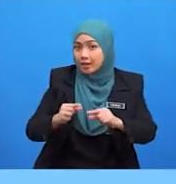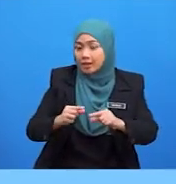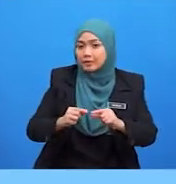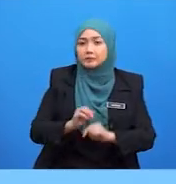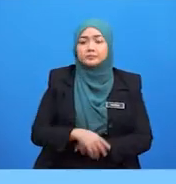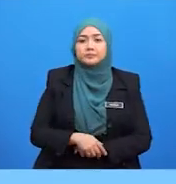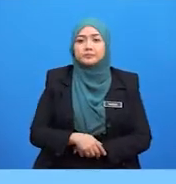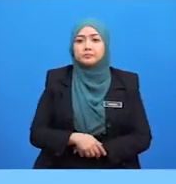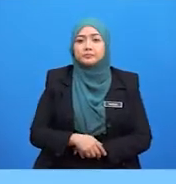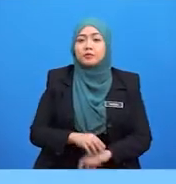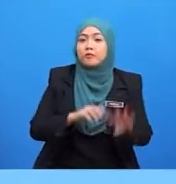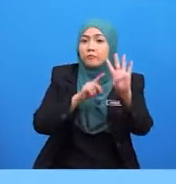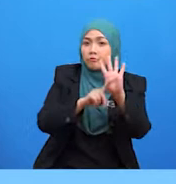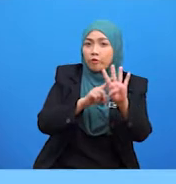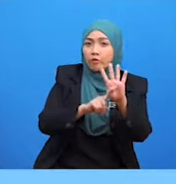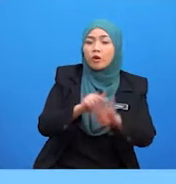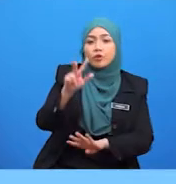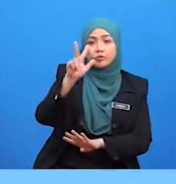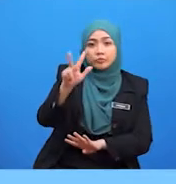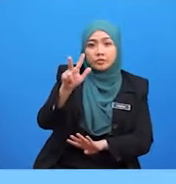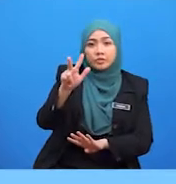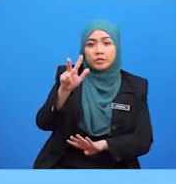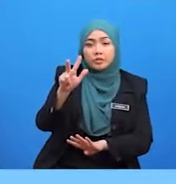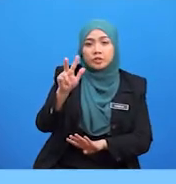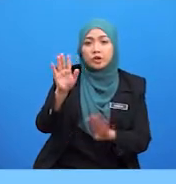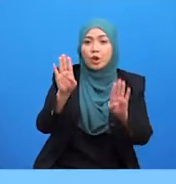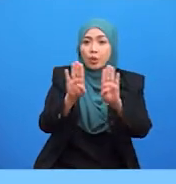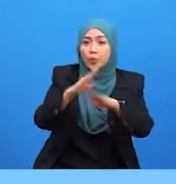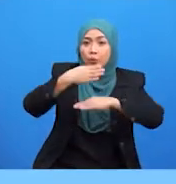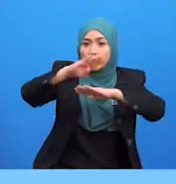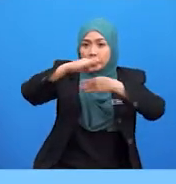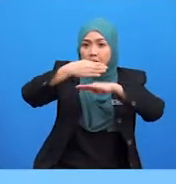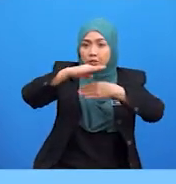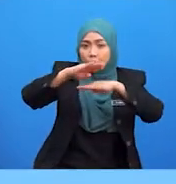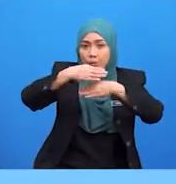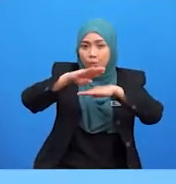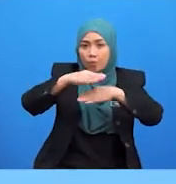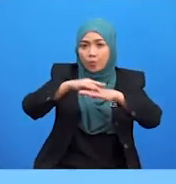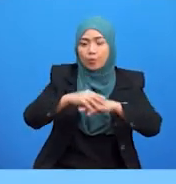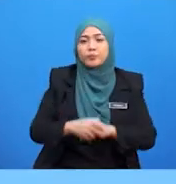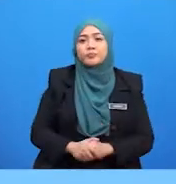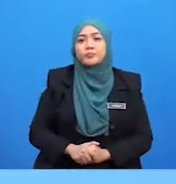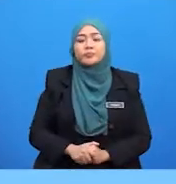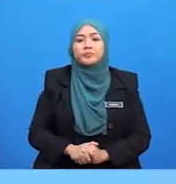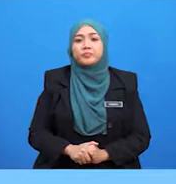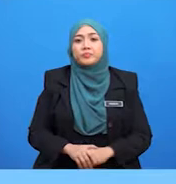lastly, I used 3 to describe the number of window panes on the